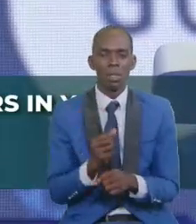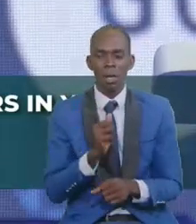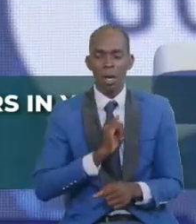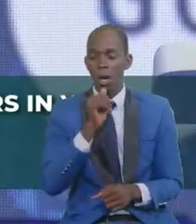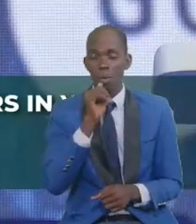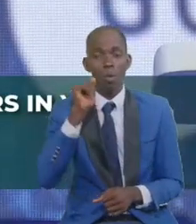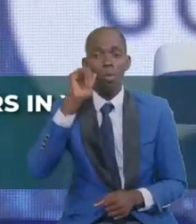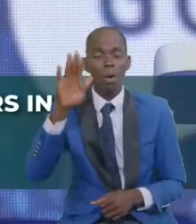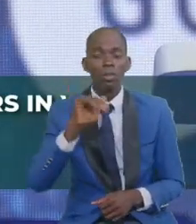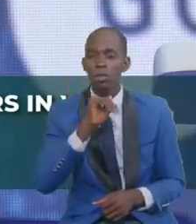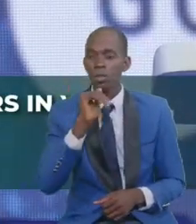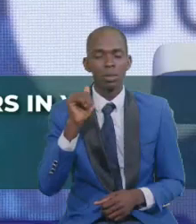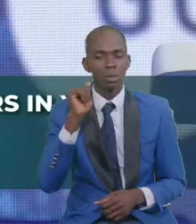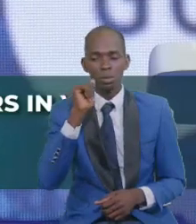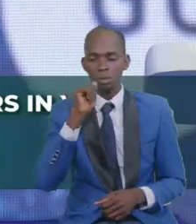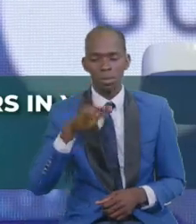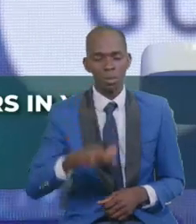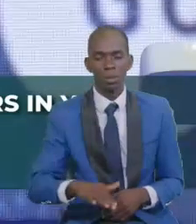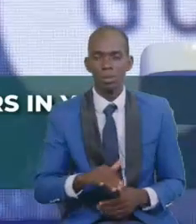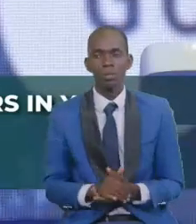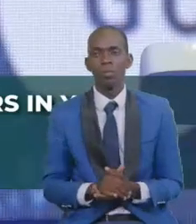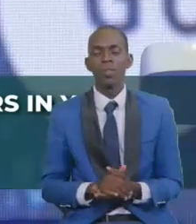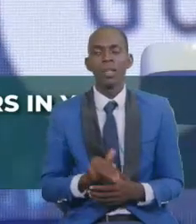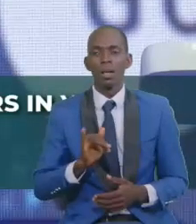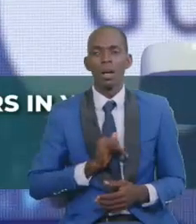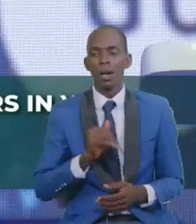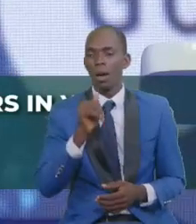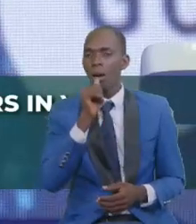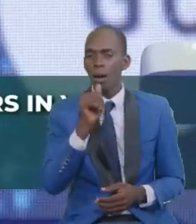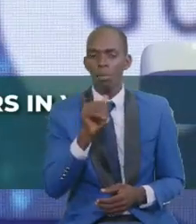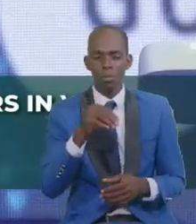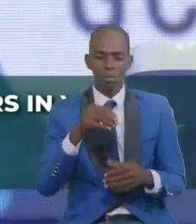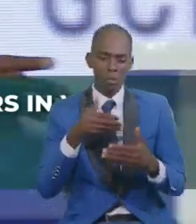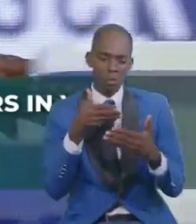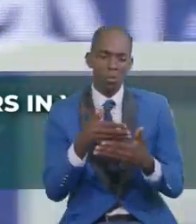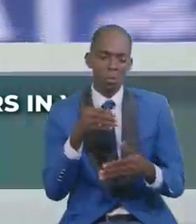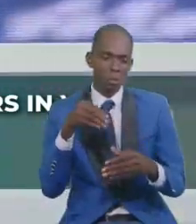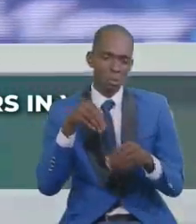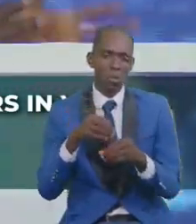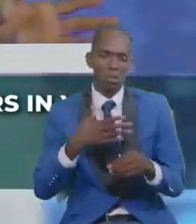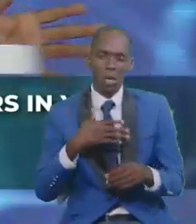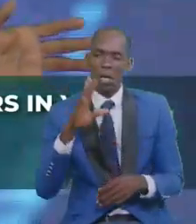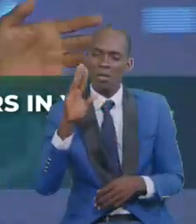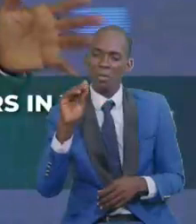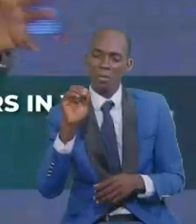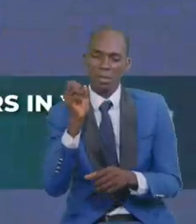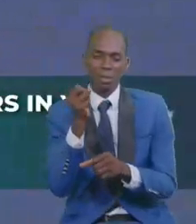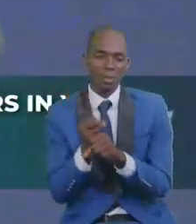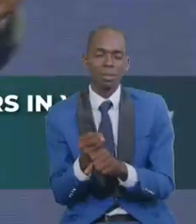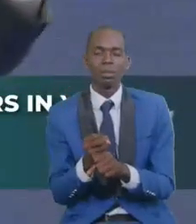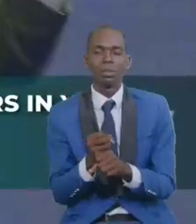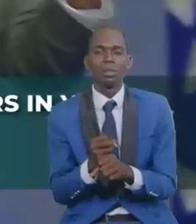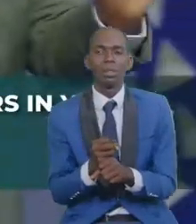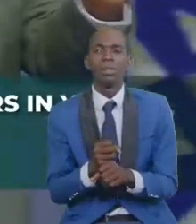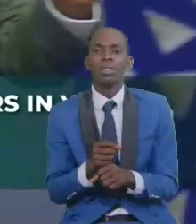not a little child. I am in my 50s. Yeah, of